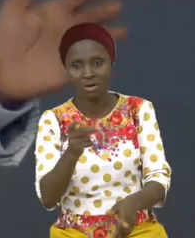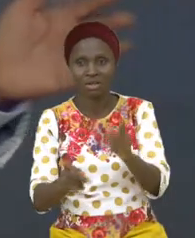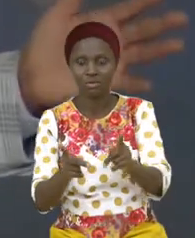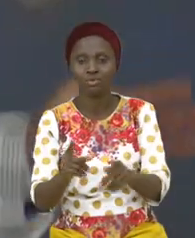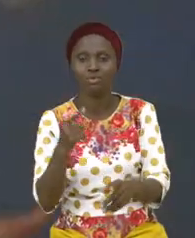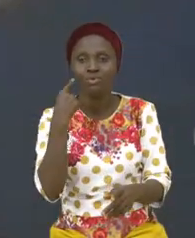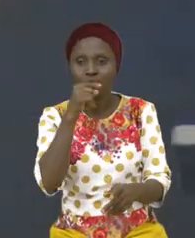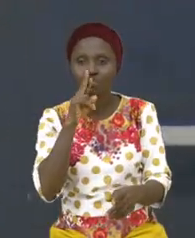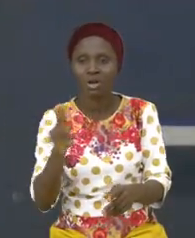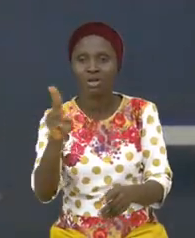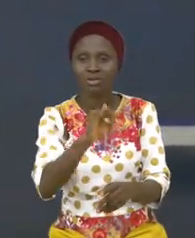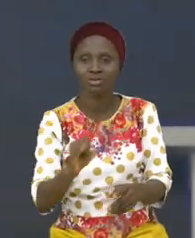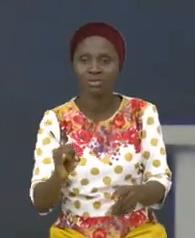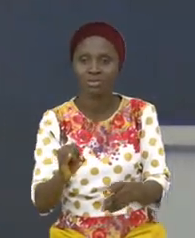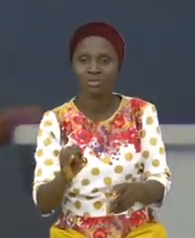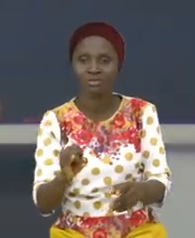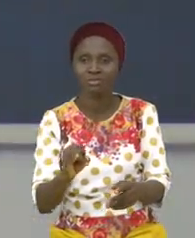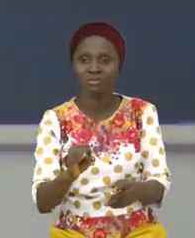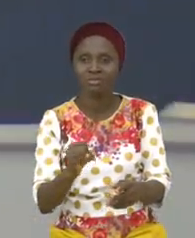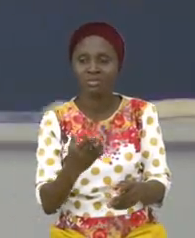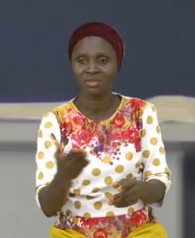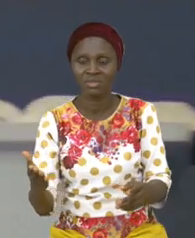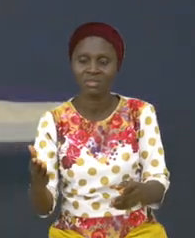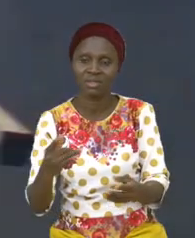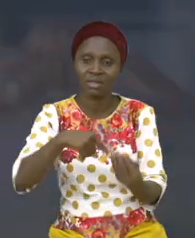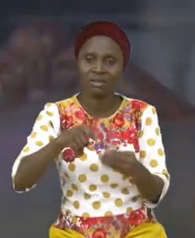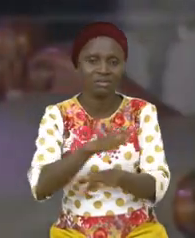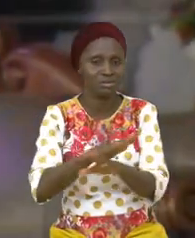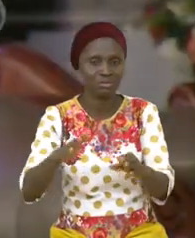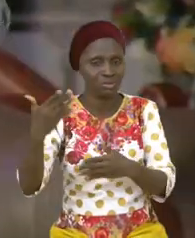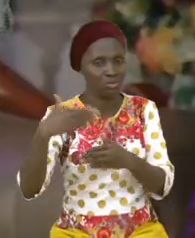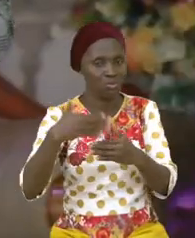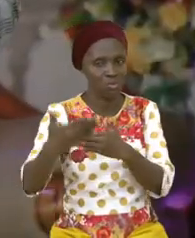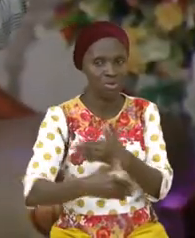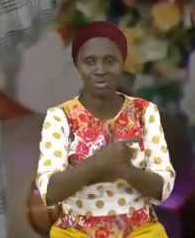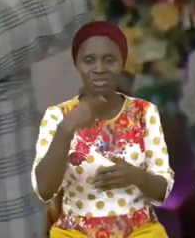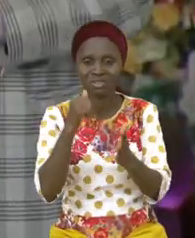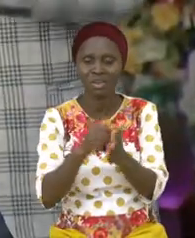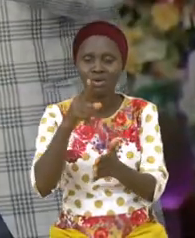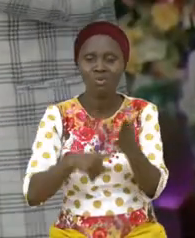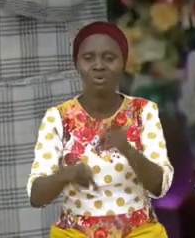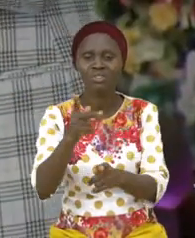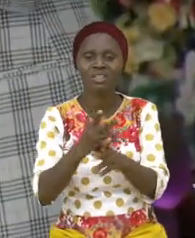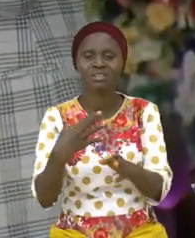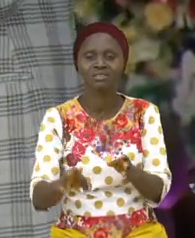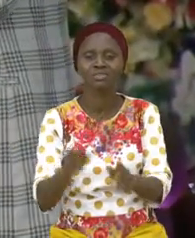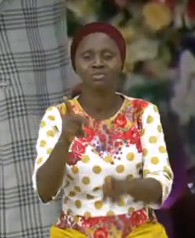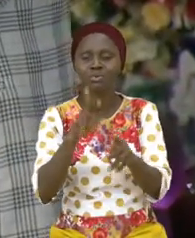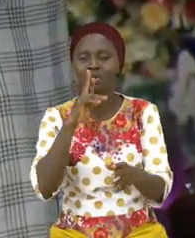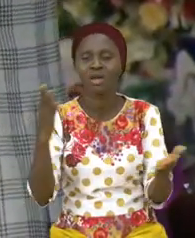know, offices around, they didn't even welcome you. You say, what kind of people are here? They